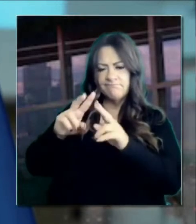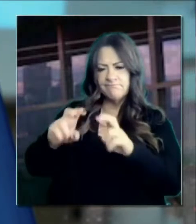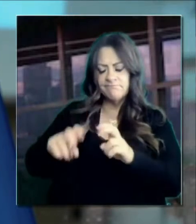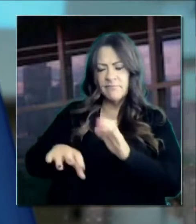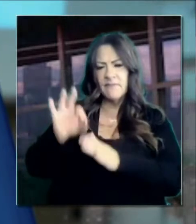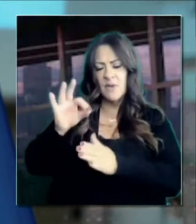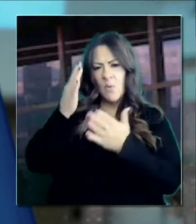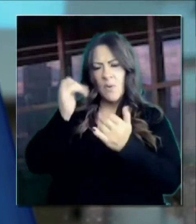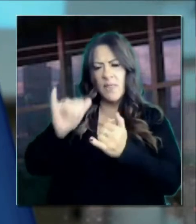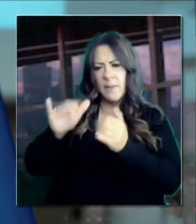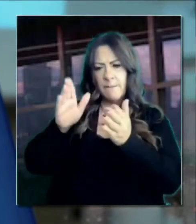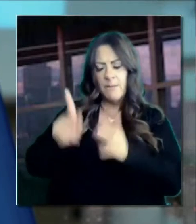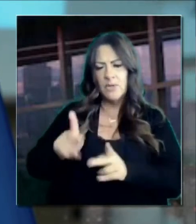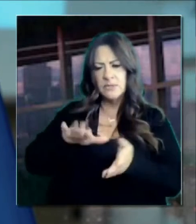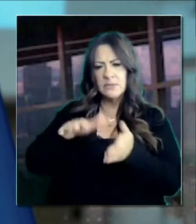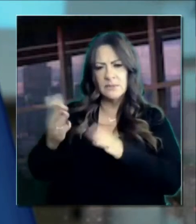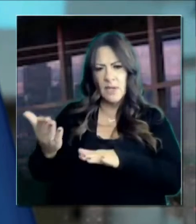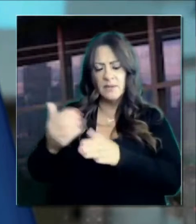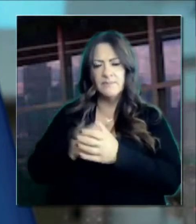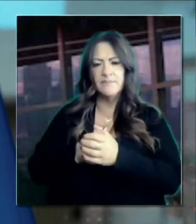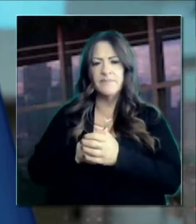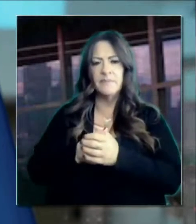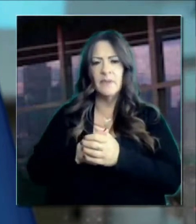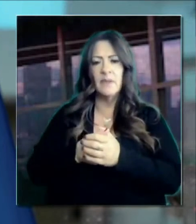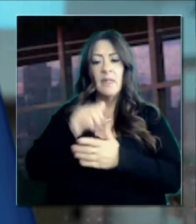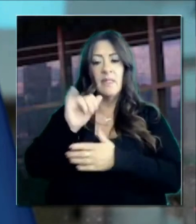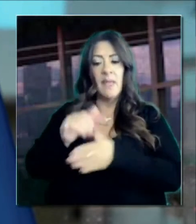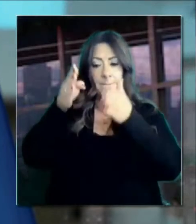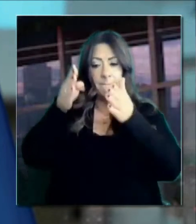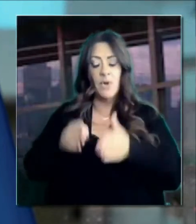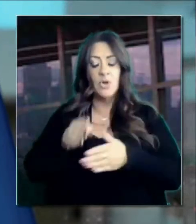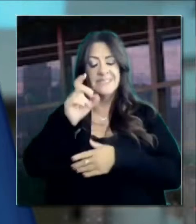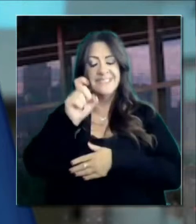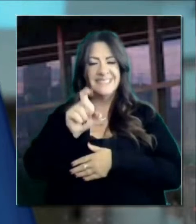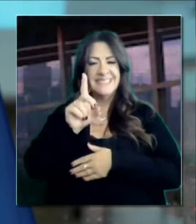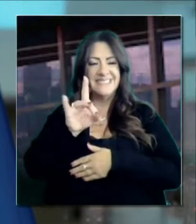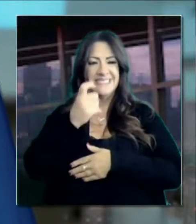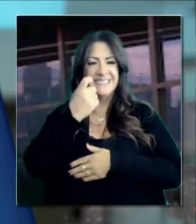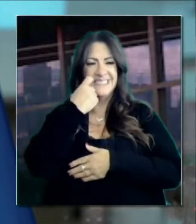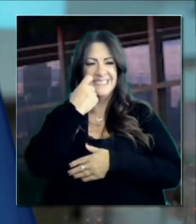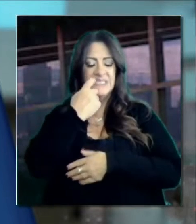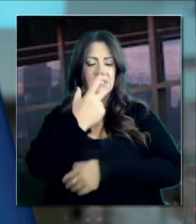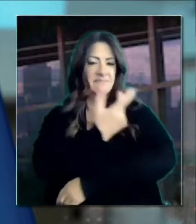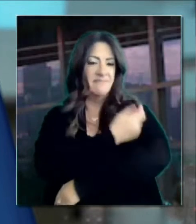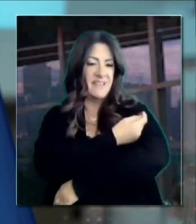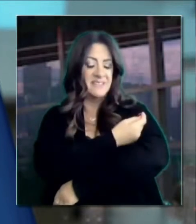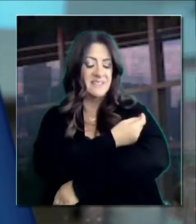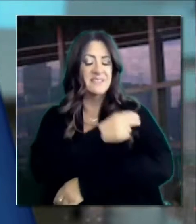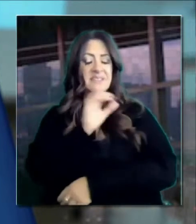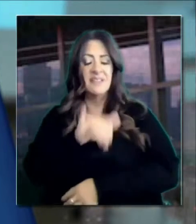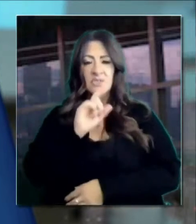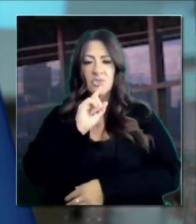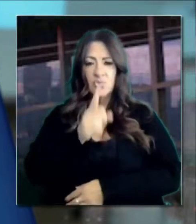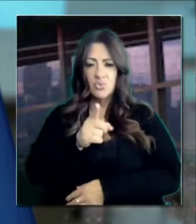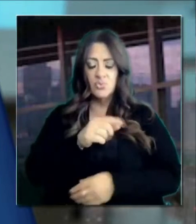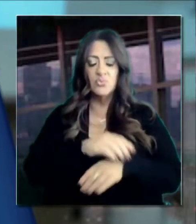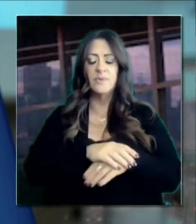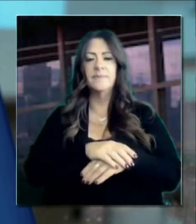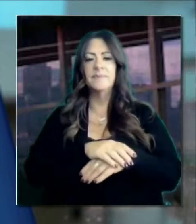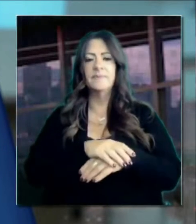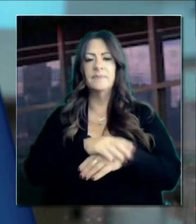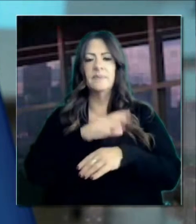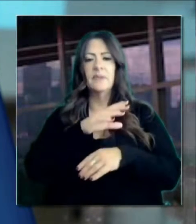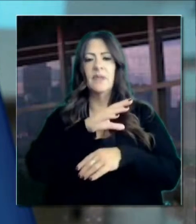this was an individual who had been recently vaccinated. I think also other details are complex and